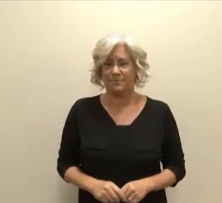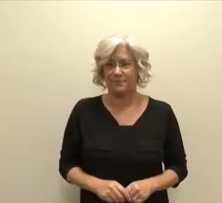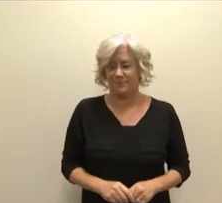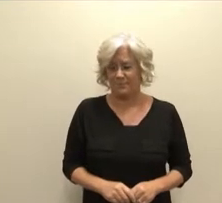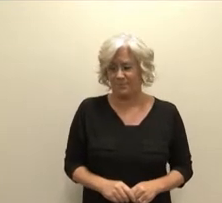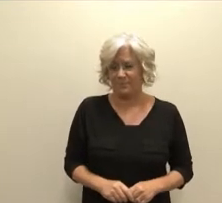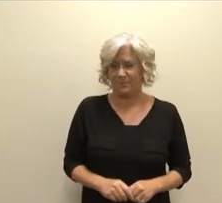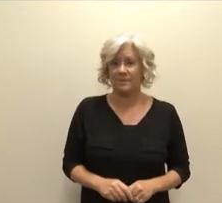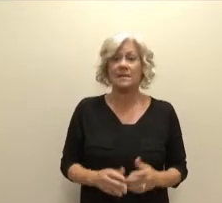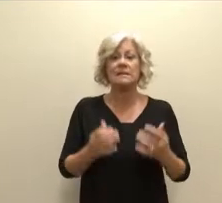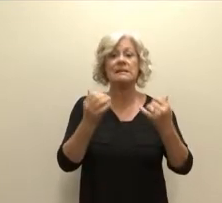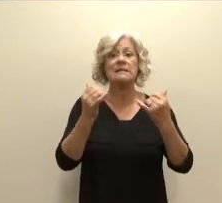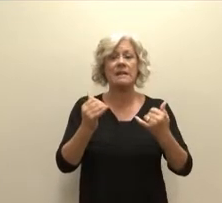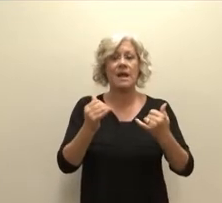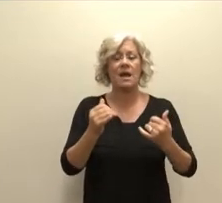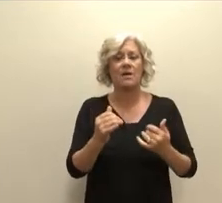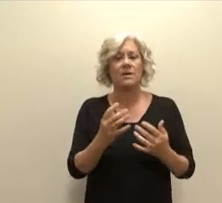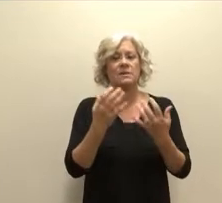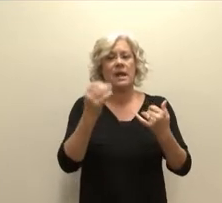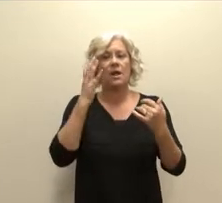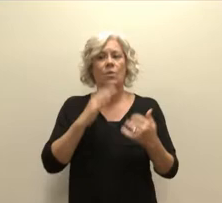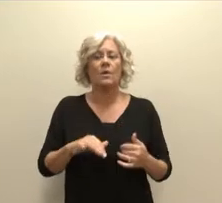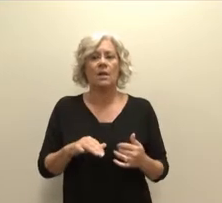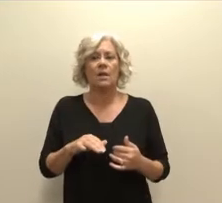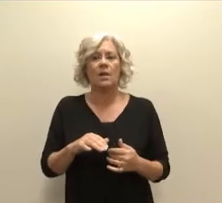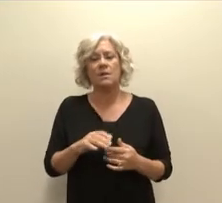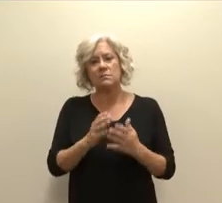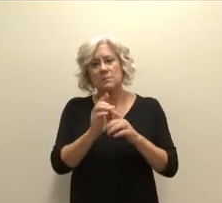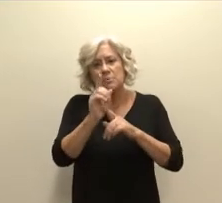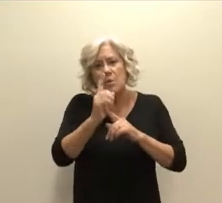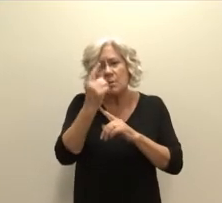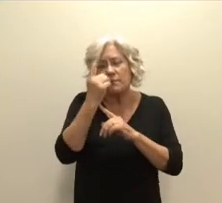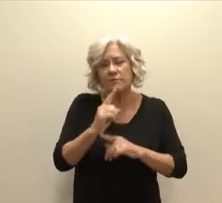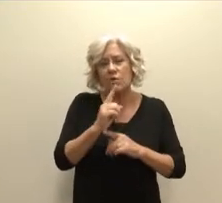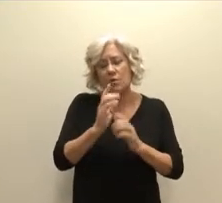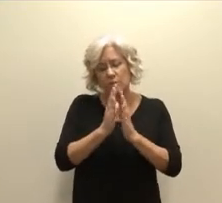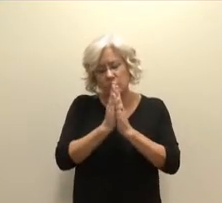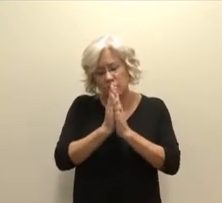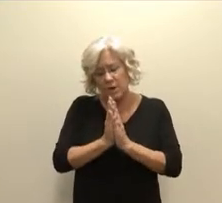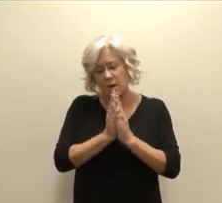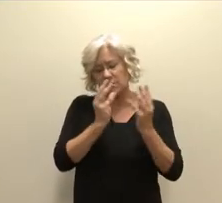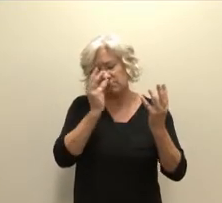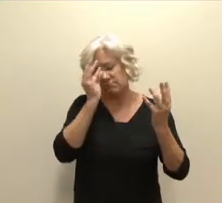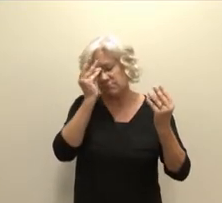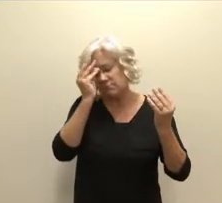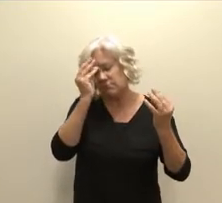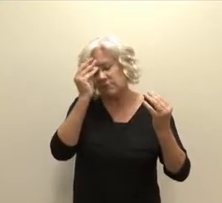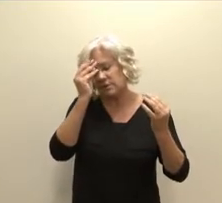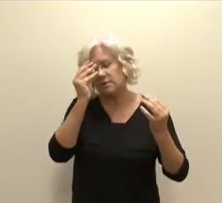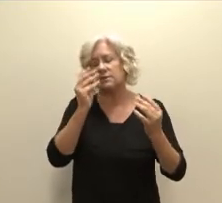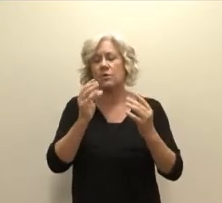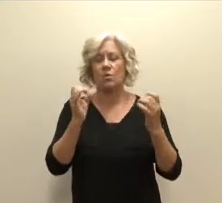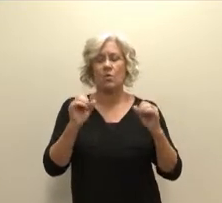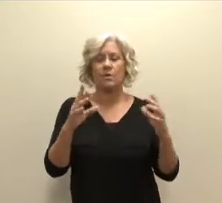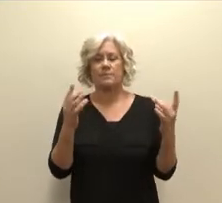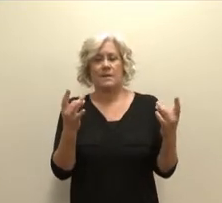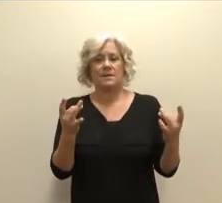Please pause with me as we take a moment for prayer, contemplation, reflection, or meditation.